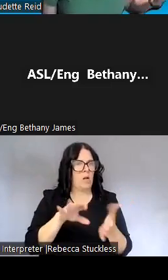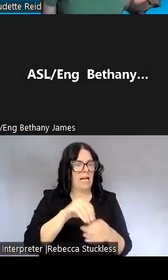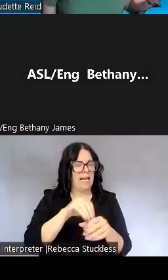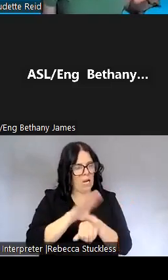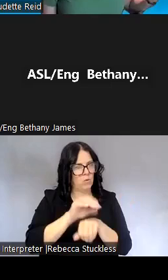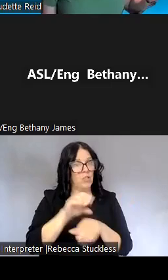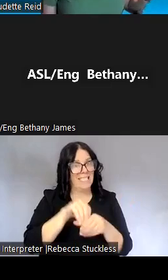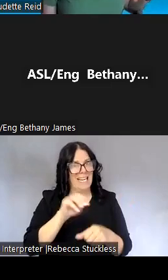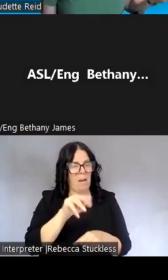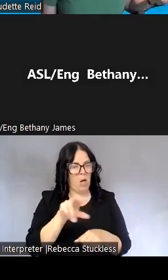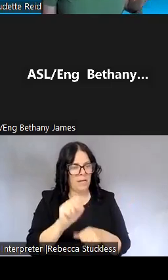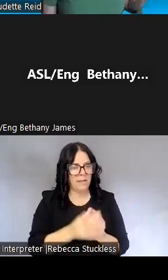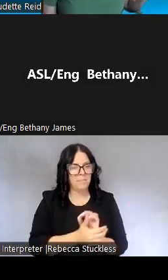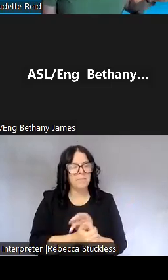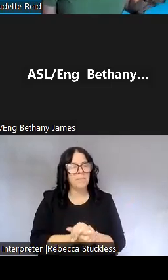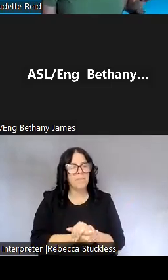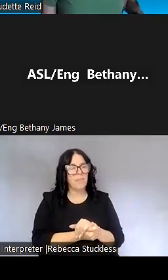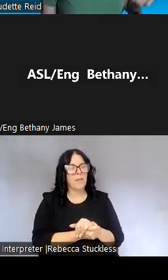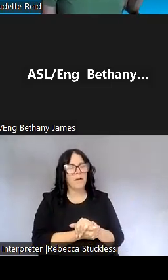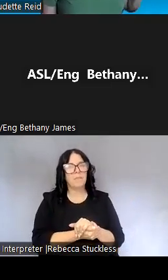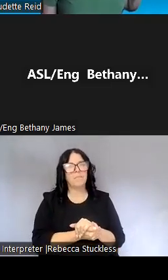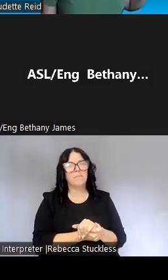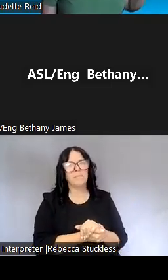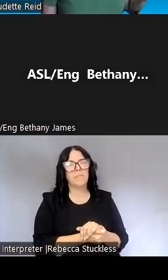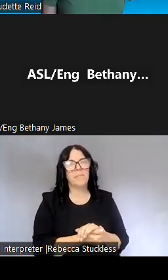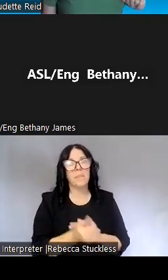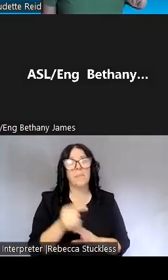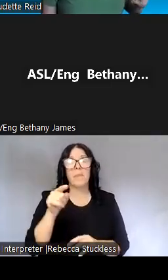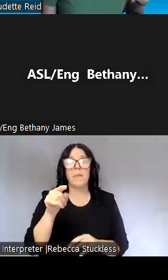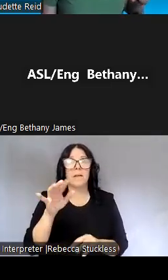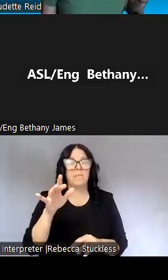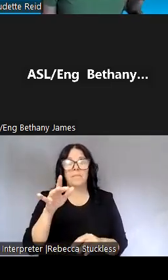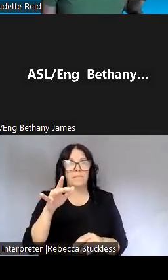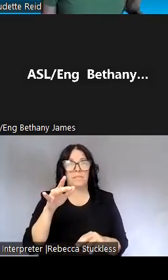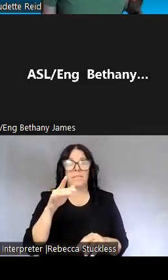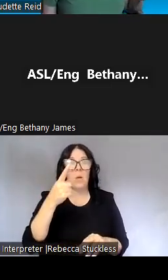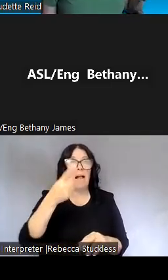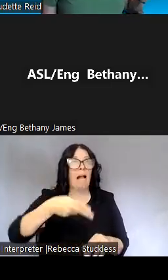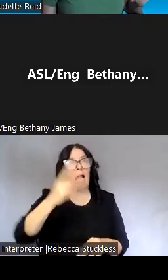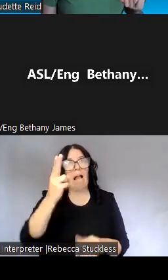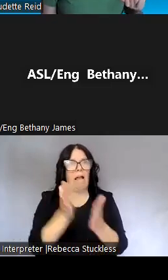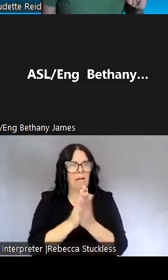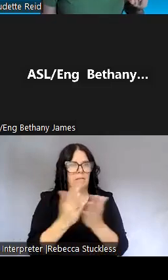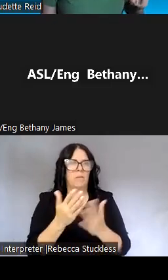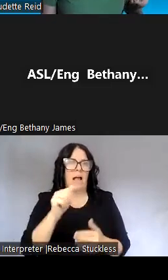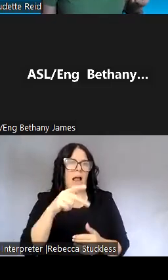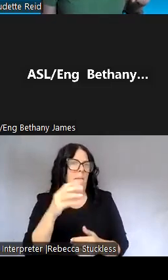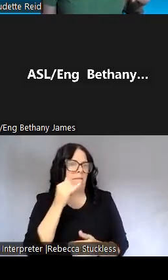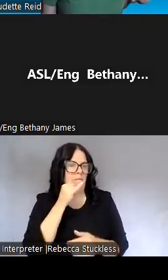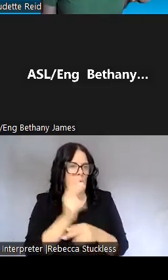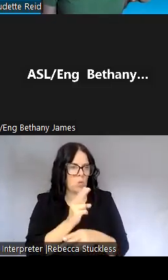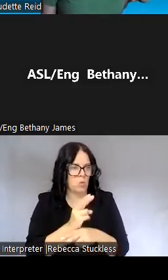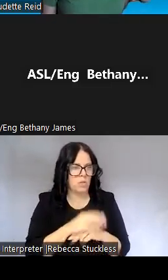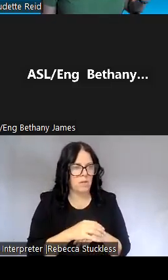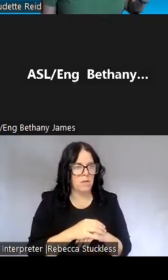And this apps and phone use was right up near the top. And so I know that it is something that a lot of